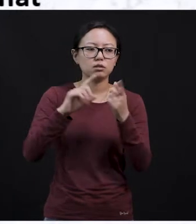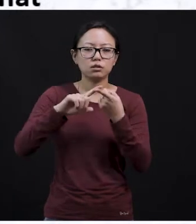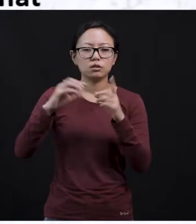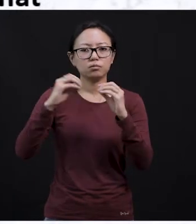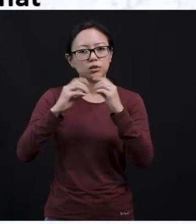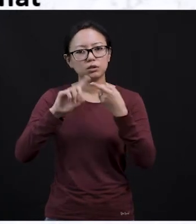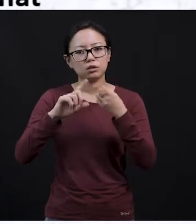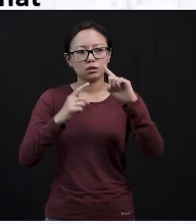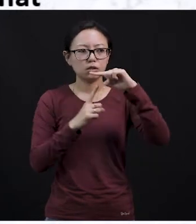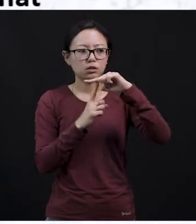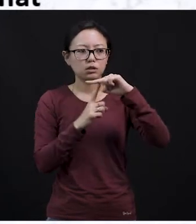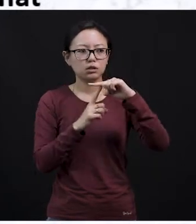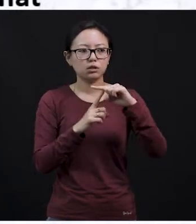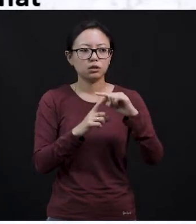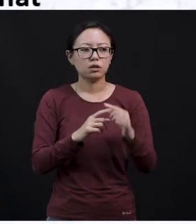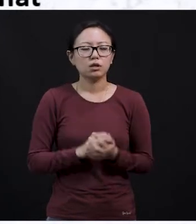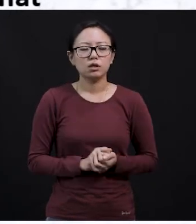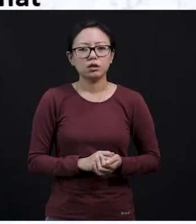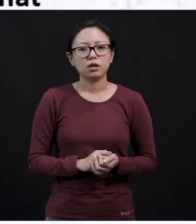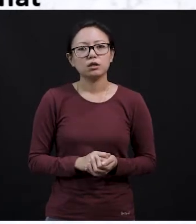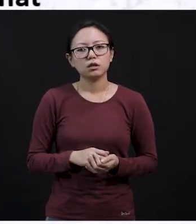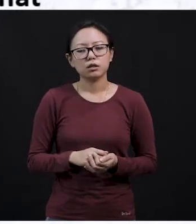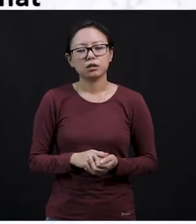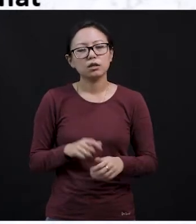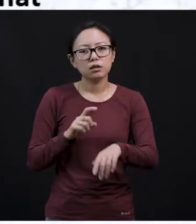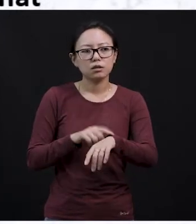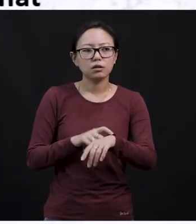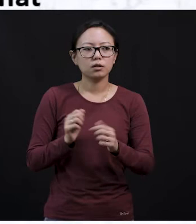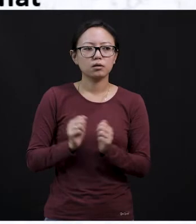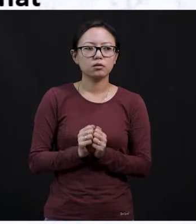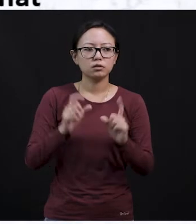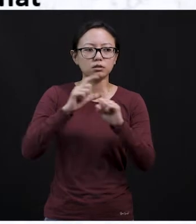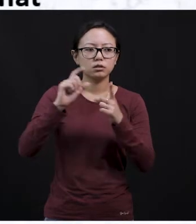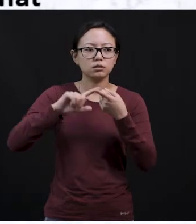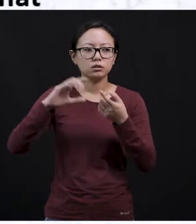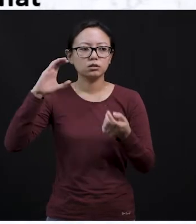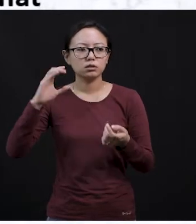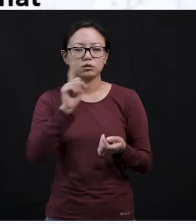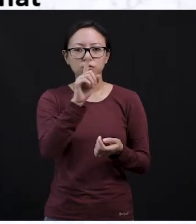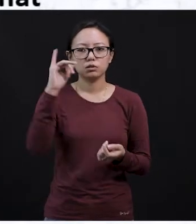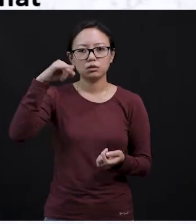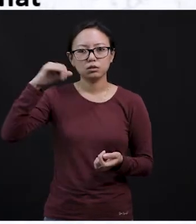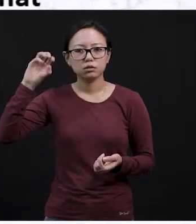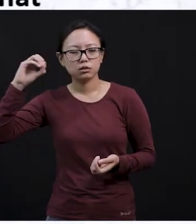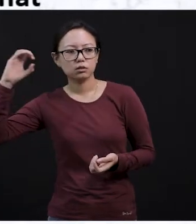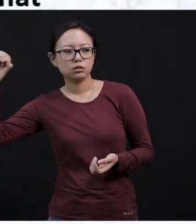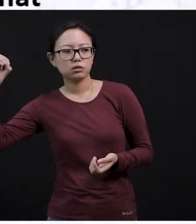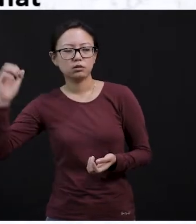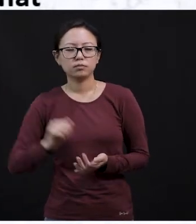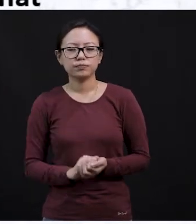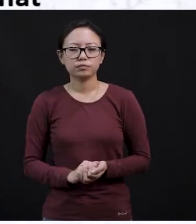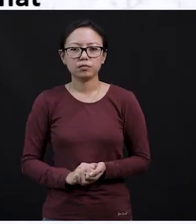especially the Indian textile sources. So remember, sea and railway are the ones which do transport the goods